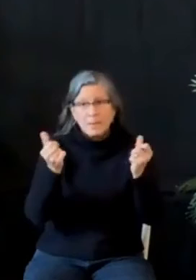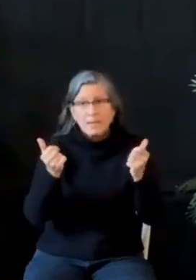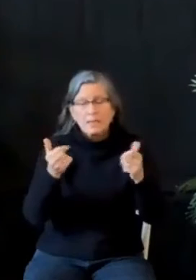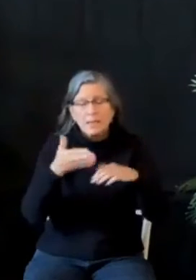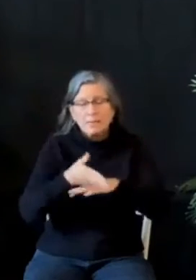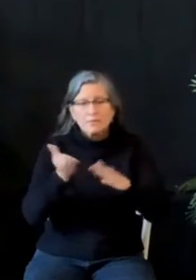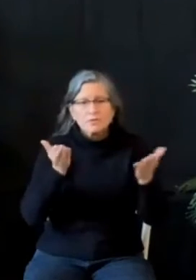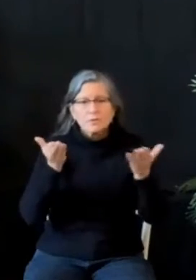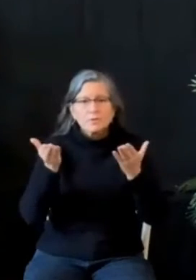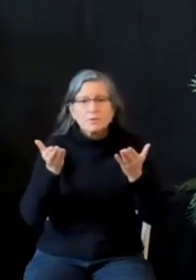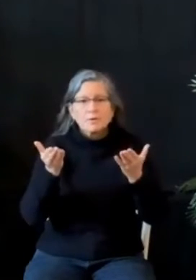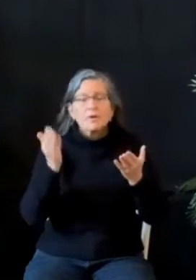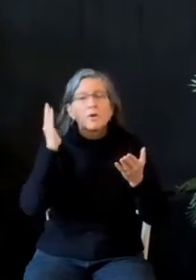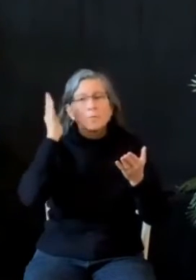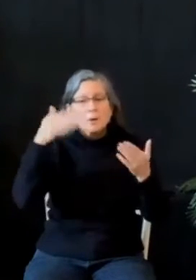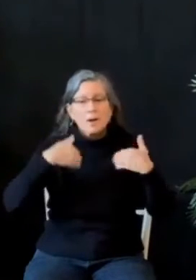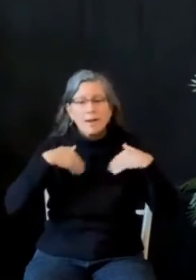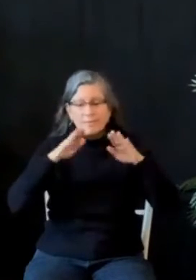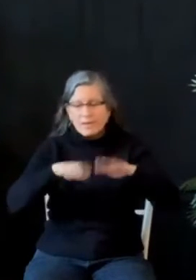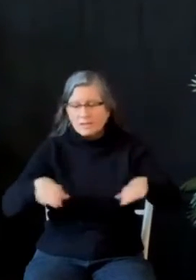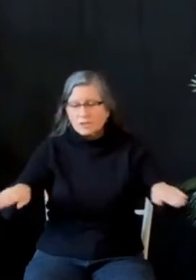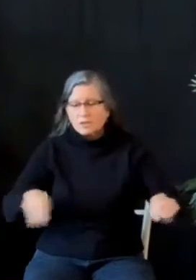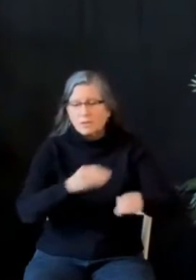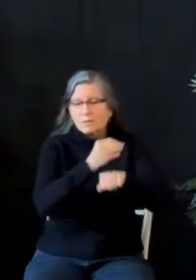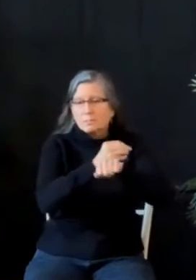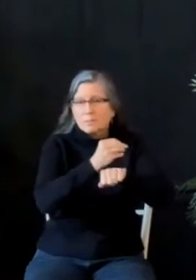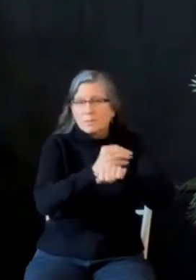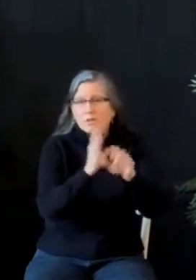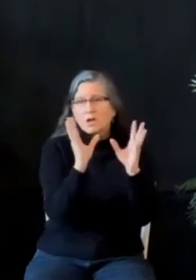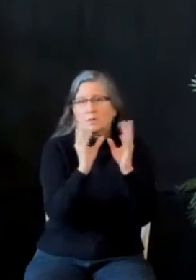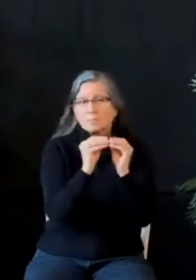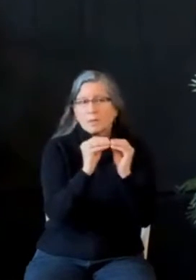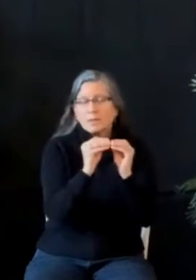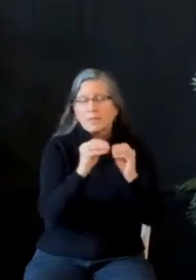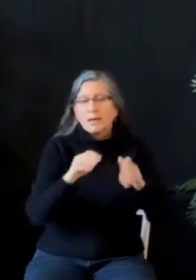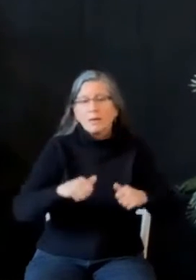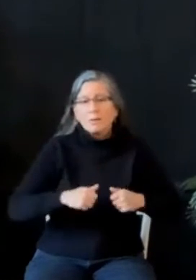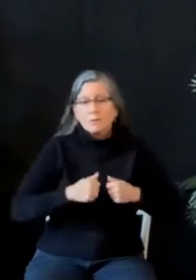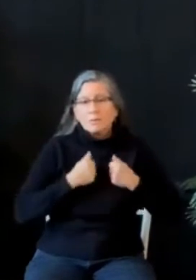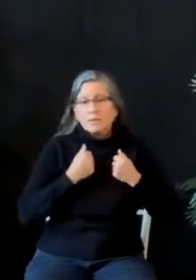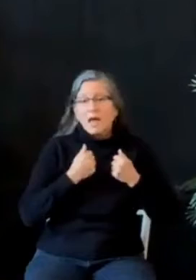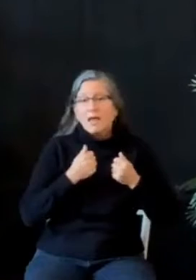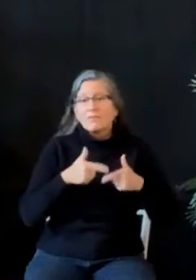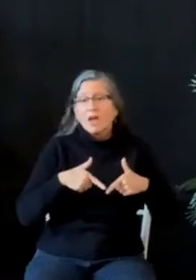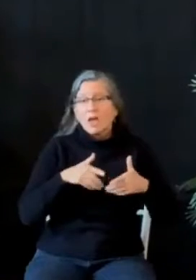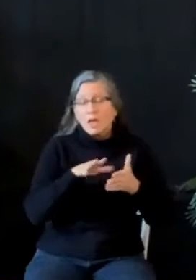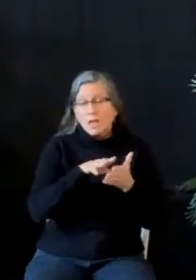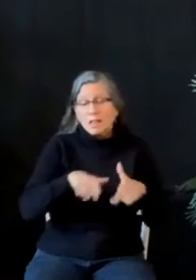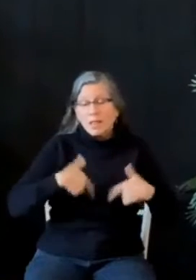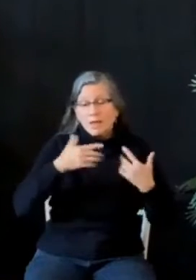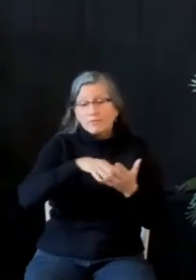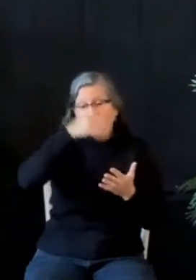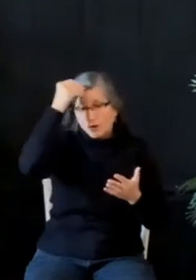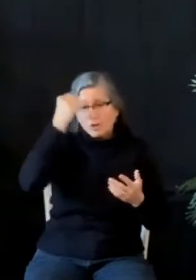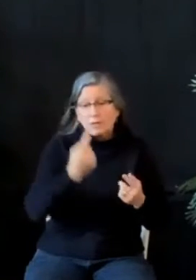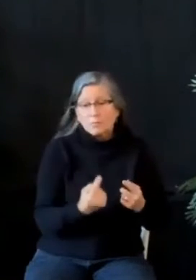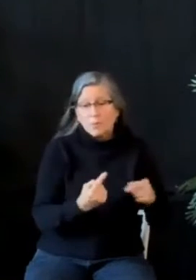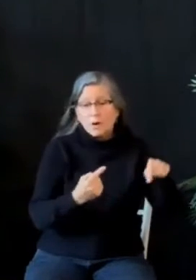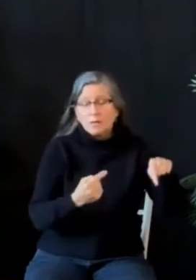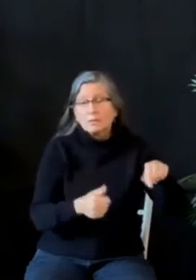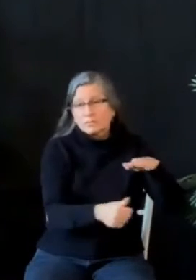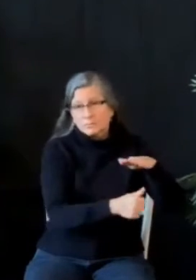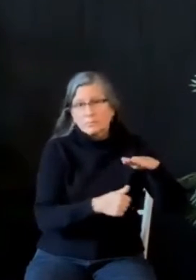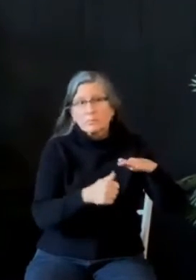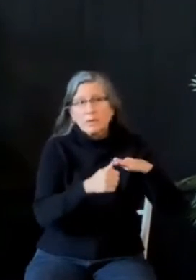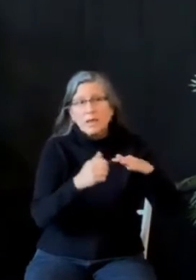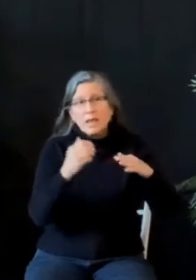service, there's going to be a children's ministry meeting in Life Learning 1. Be brief, we won't keep you too long, but this is to give you an